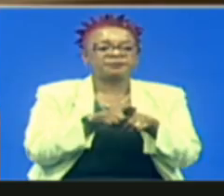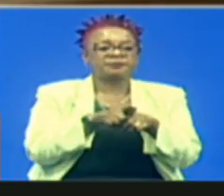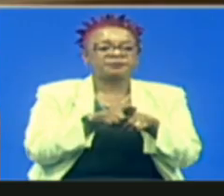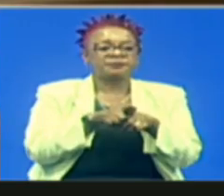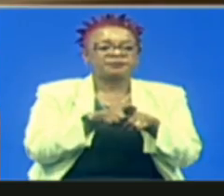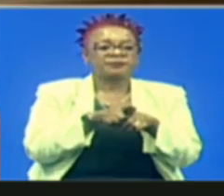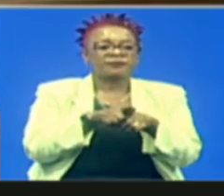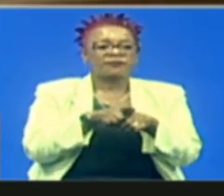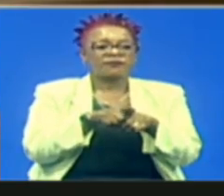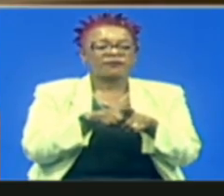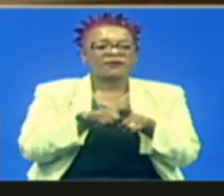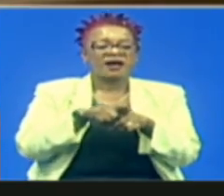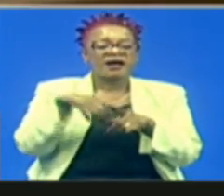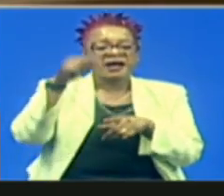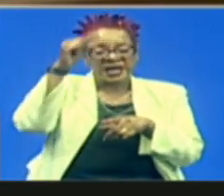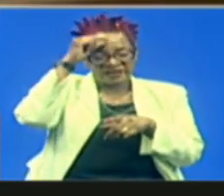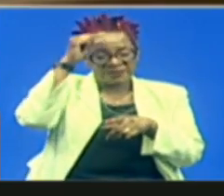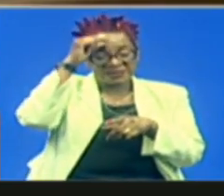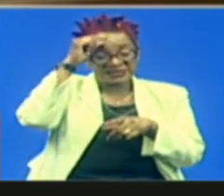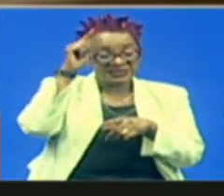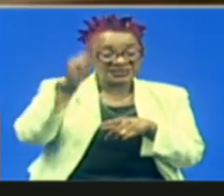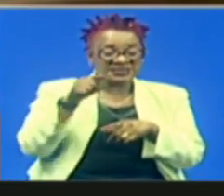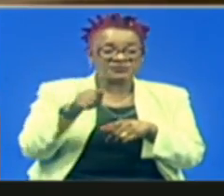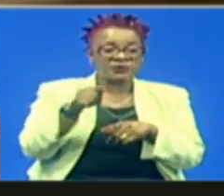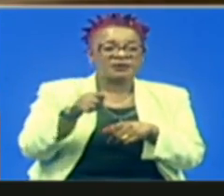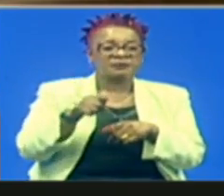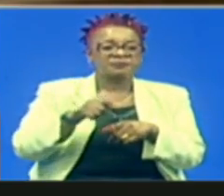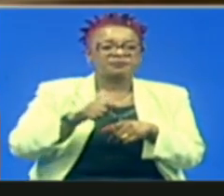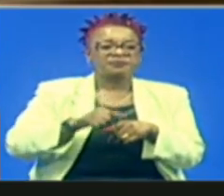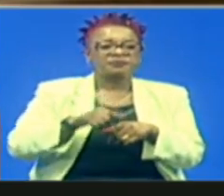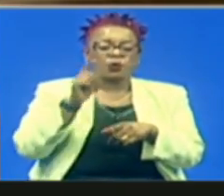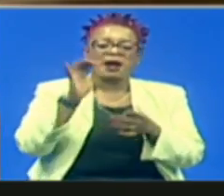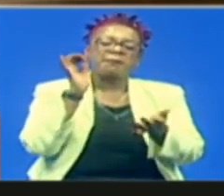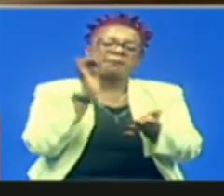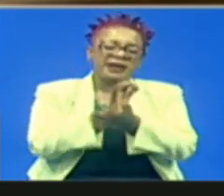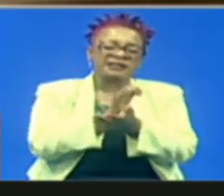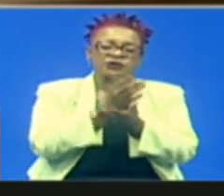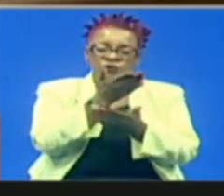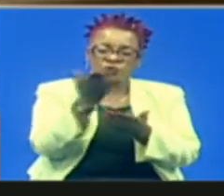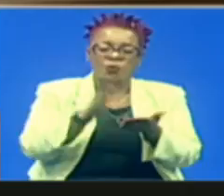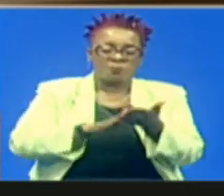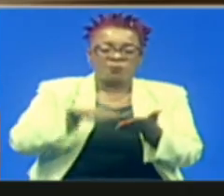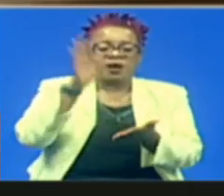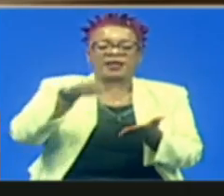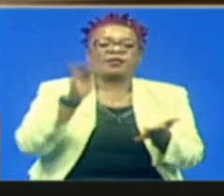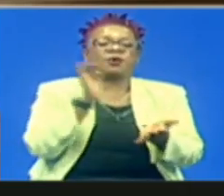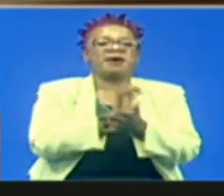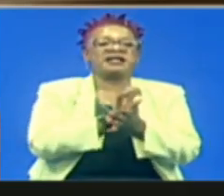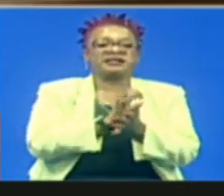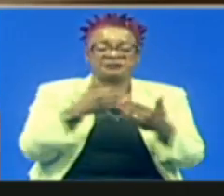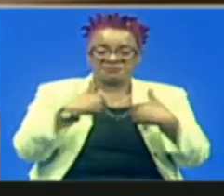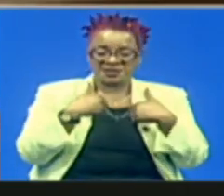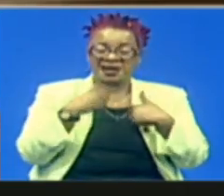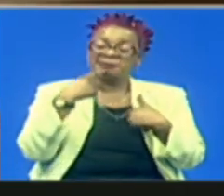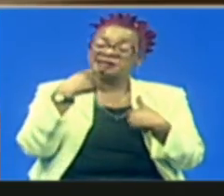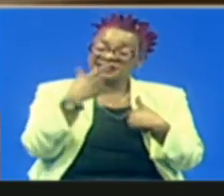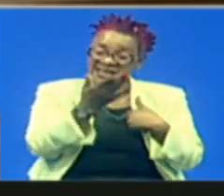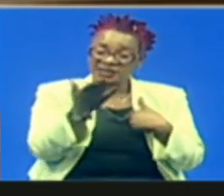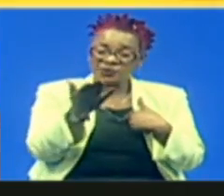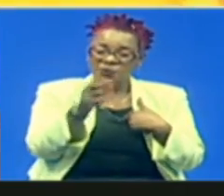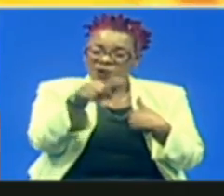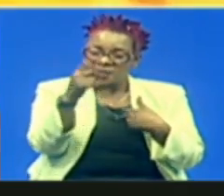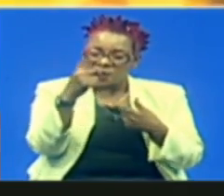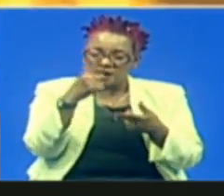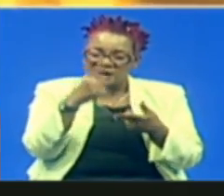own people. This government is going to punish you more than they will punish me. I'm telling you, in another